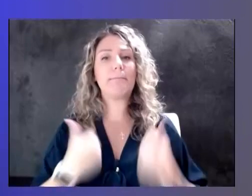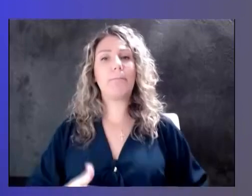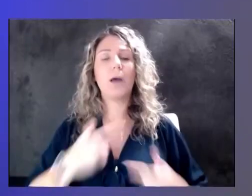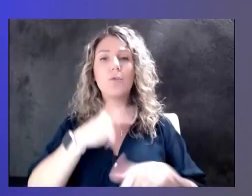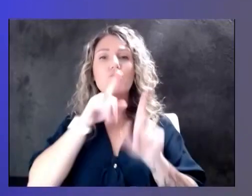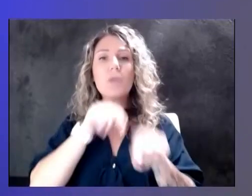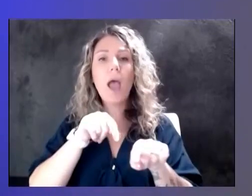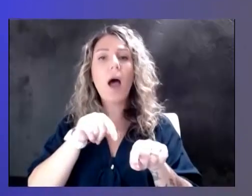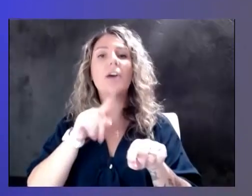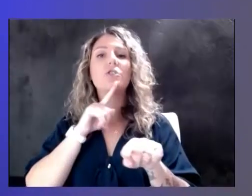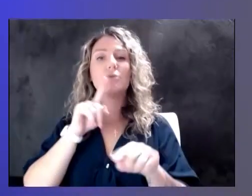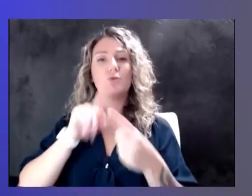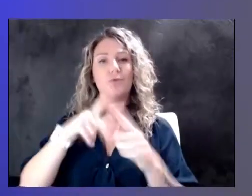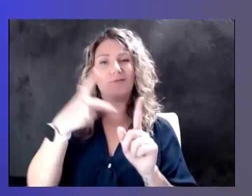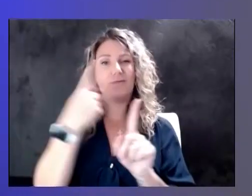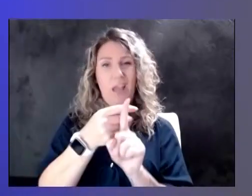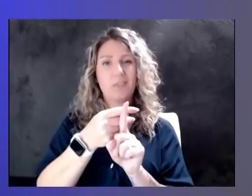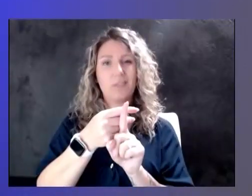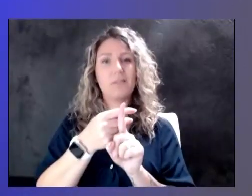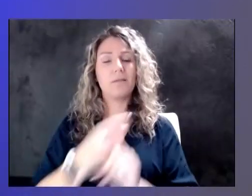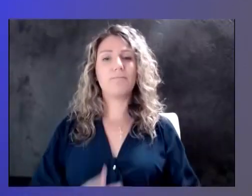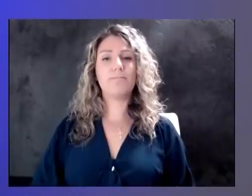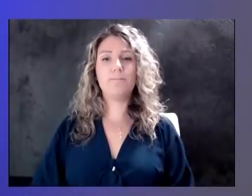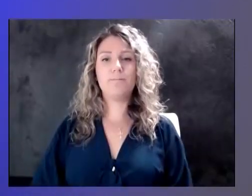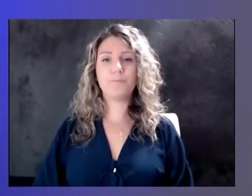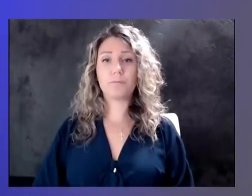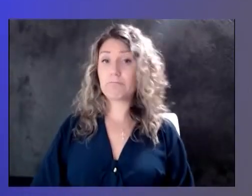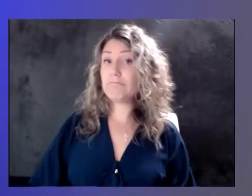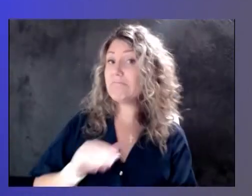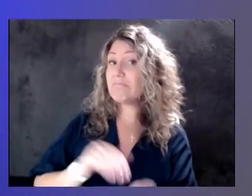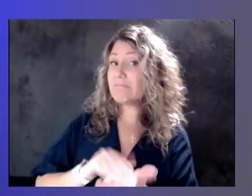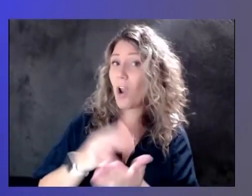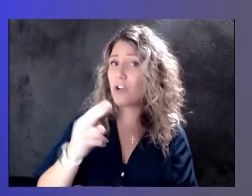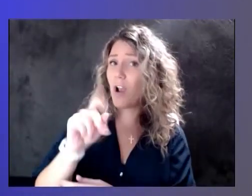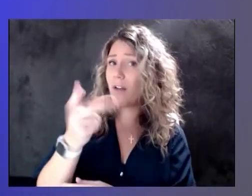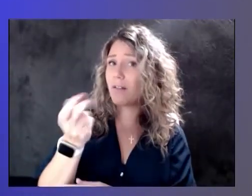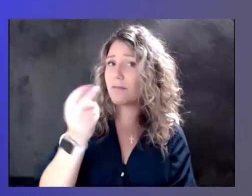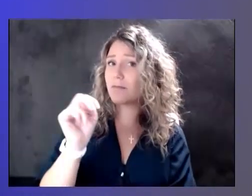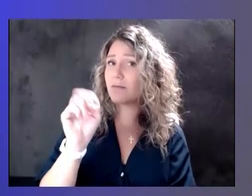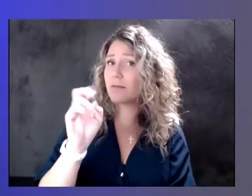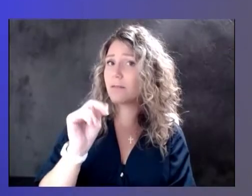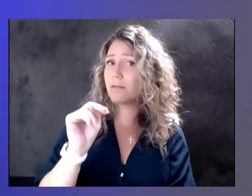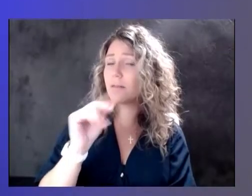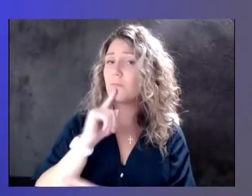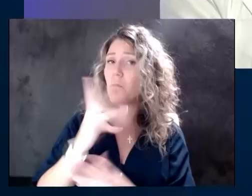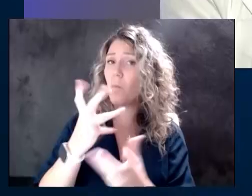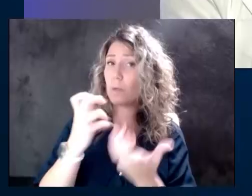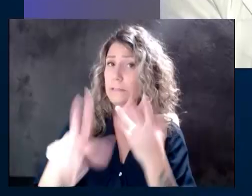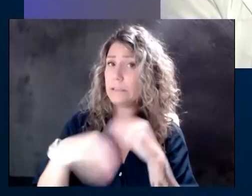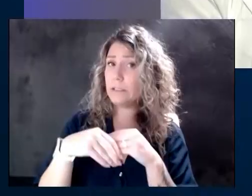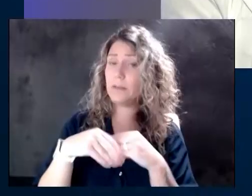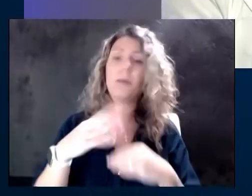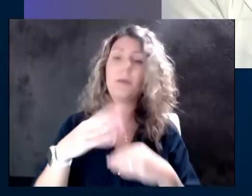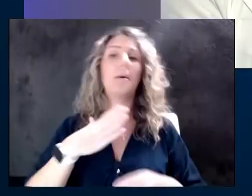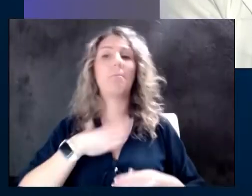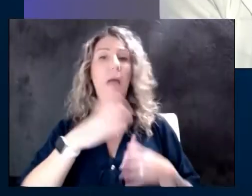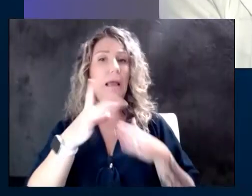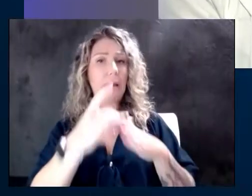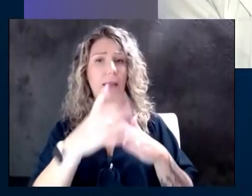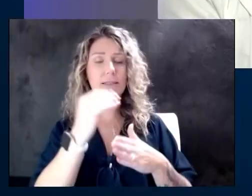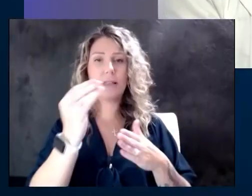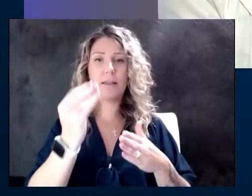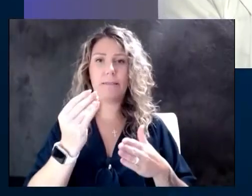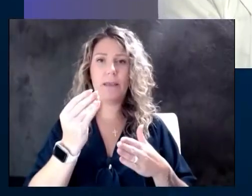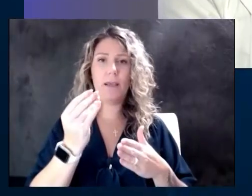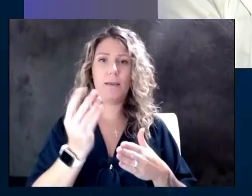vaccine. Dr. Hawkinson, I don't know if you have anything to kind of add to that. Yeah, I mean, my guidance, and I think the official guidance, just like you